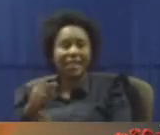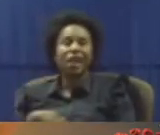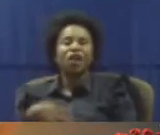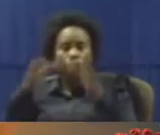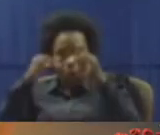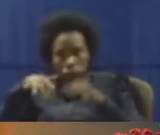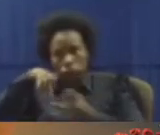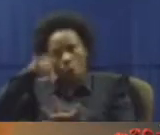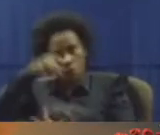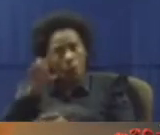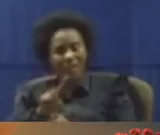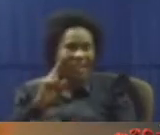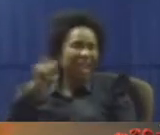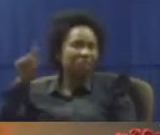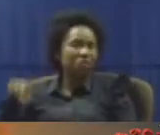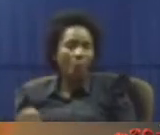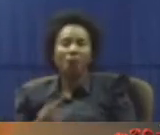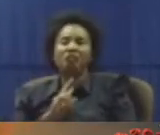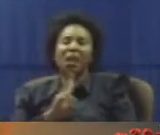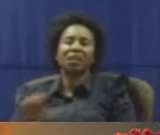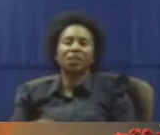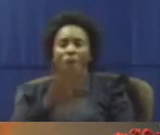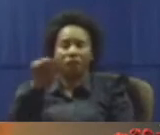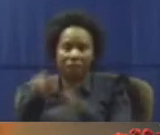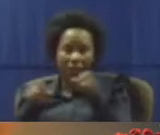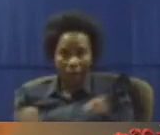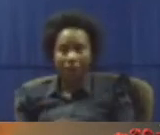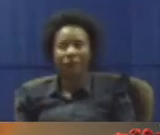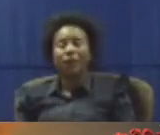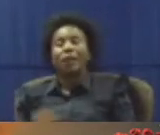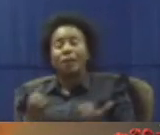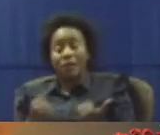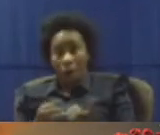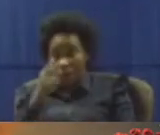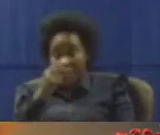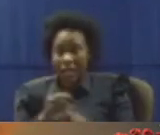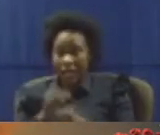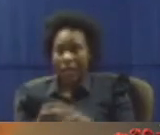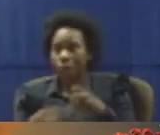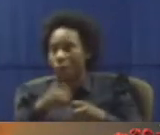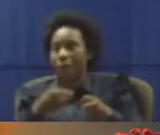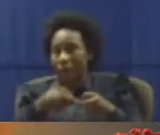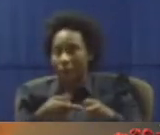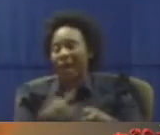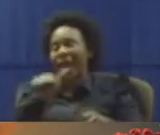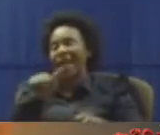Africans, when in truth the real problem in this country is the criminal network known as the